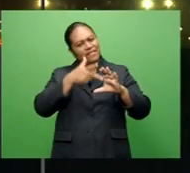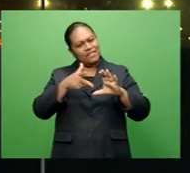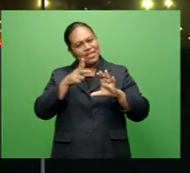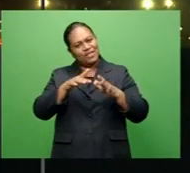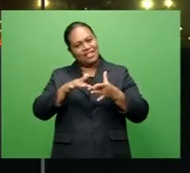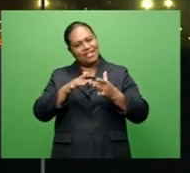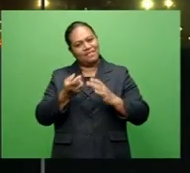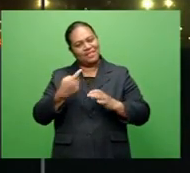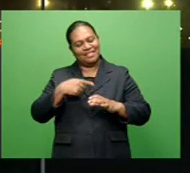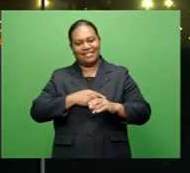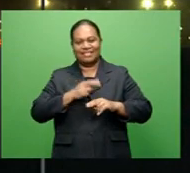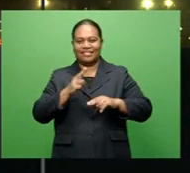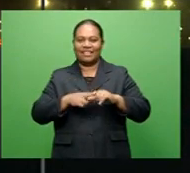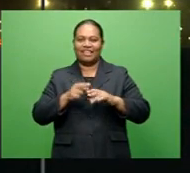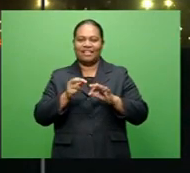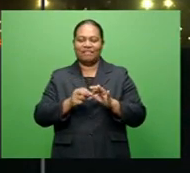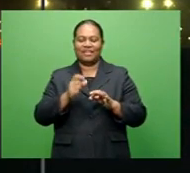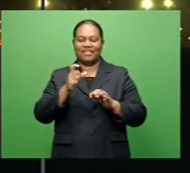email